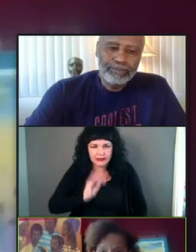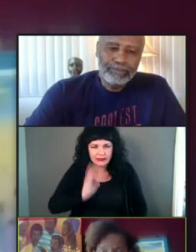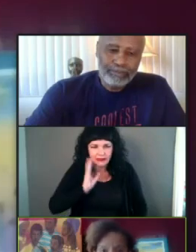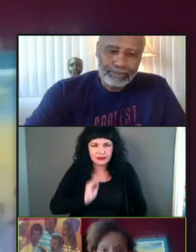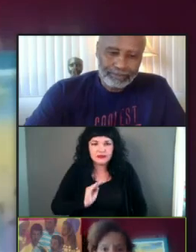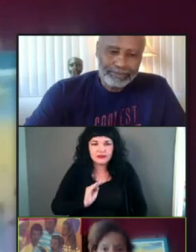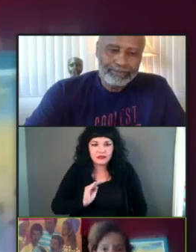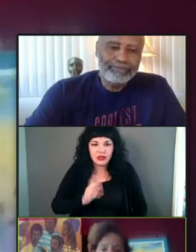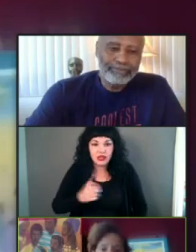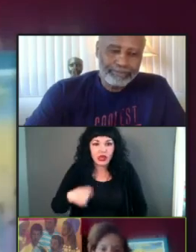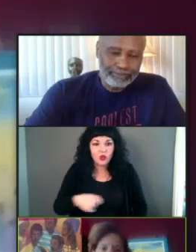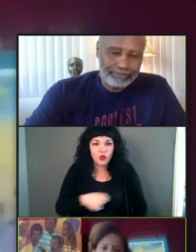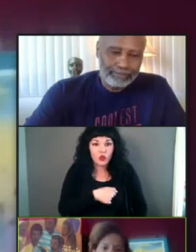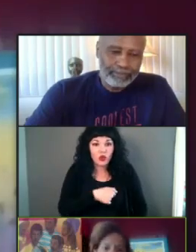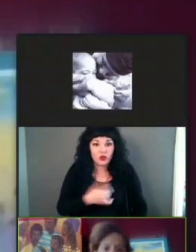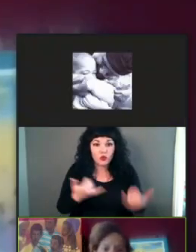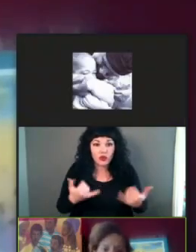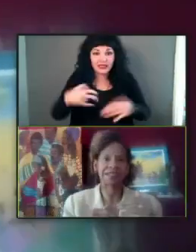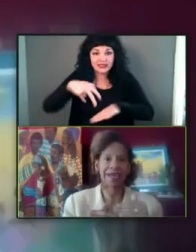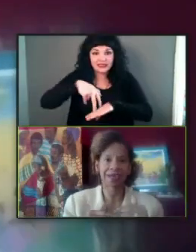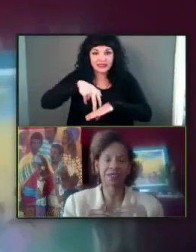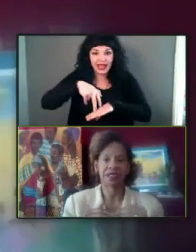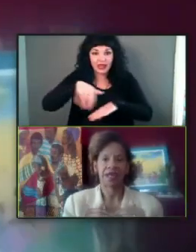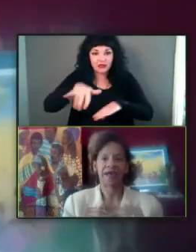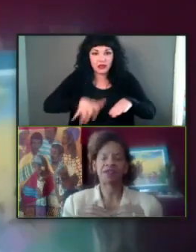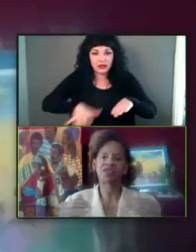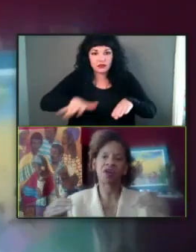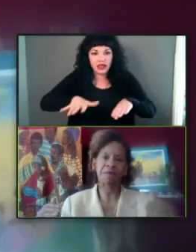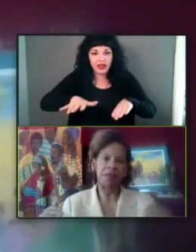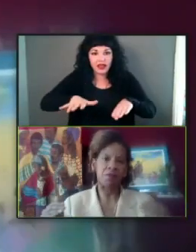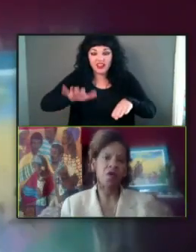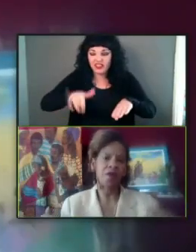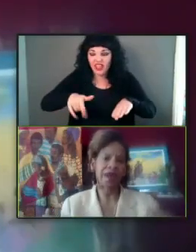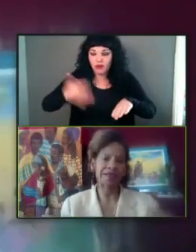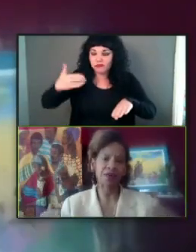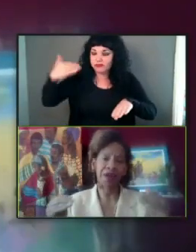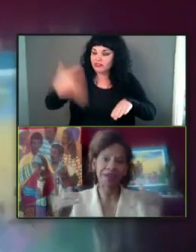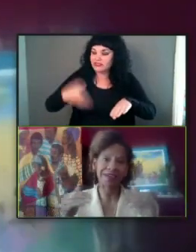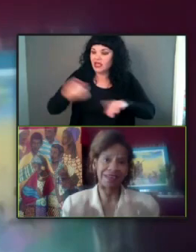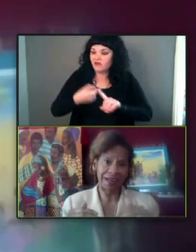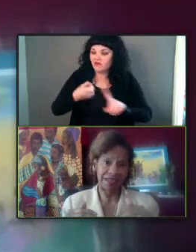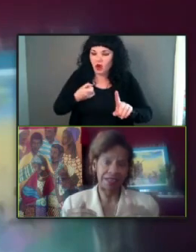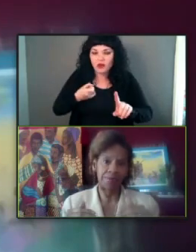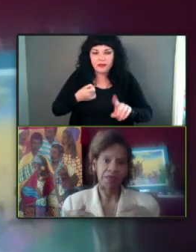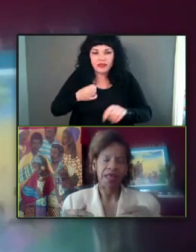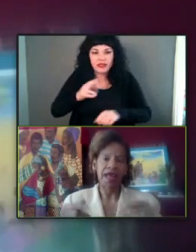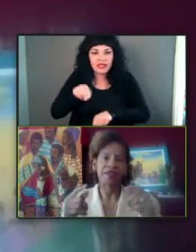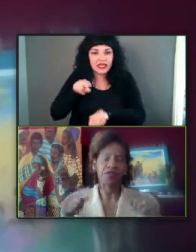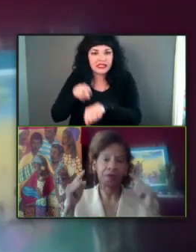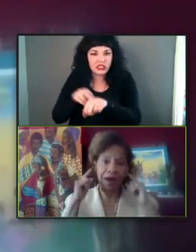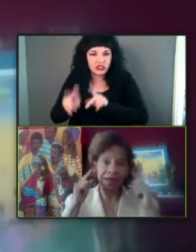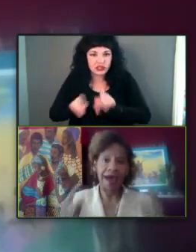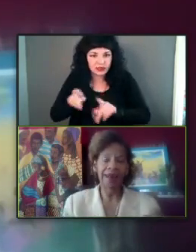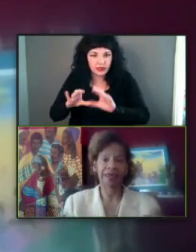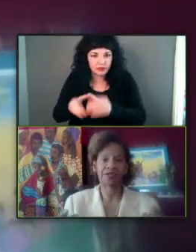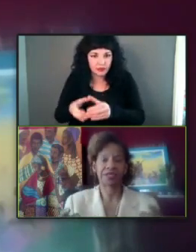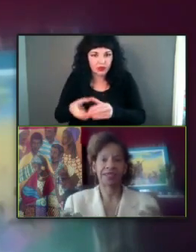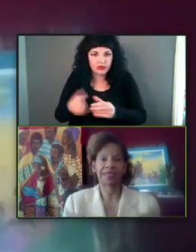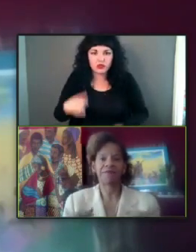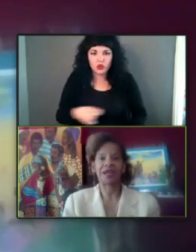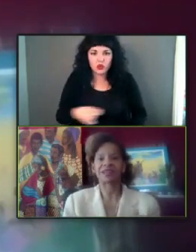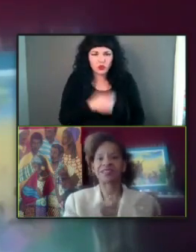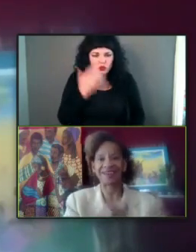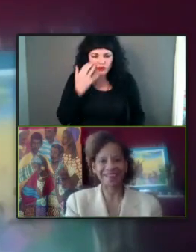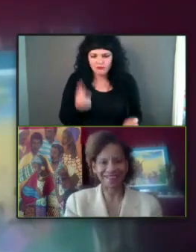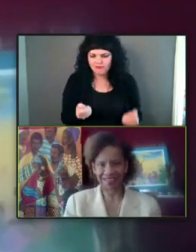here first. So our struggles connect, and there's so many more ways that we are connected. And through our knowledge, and